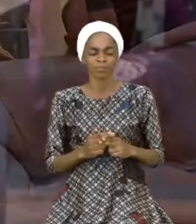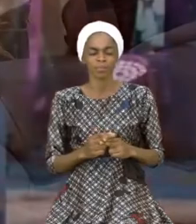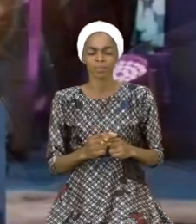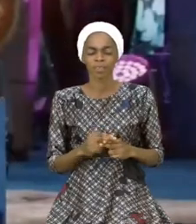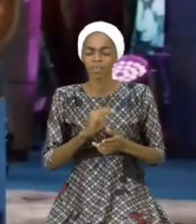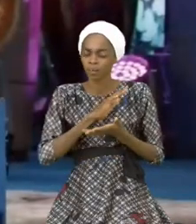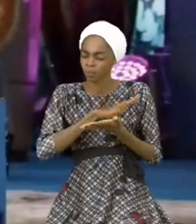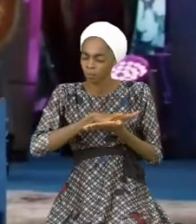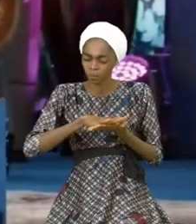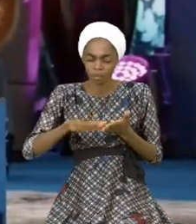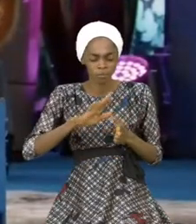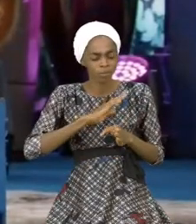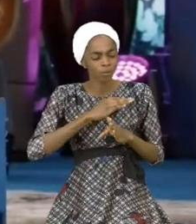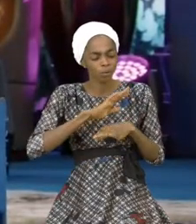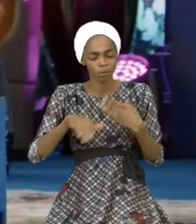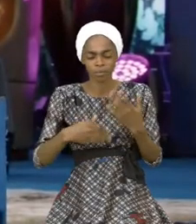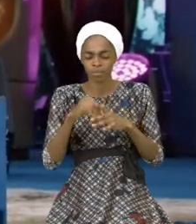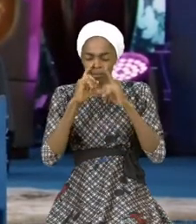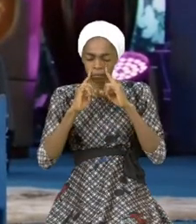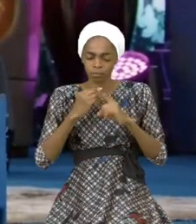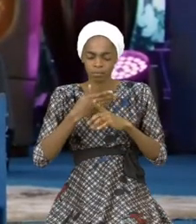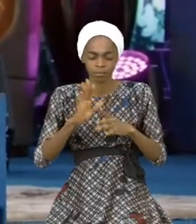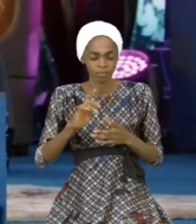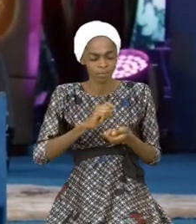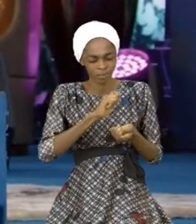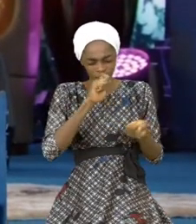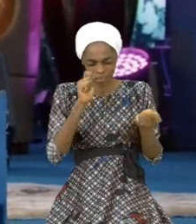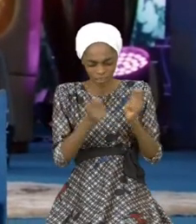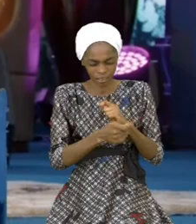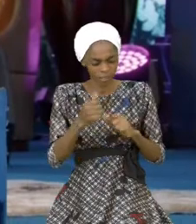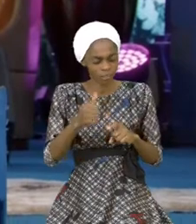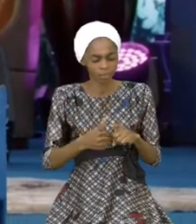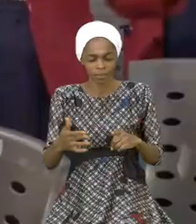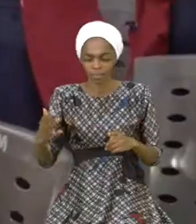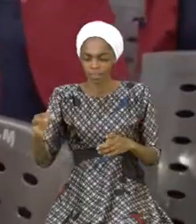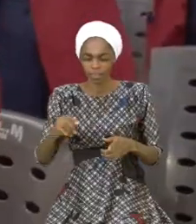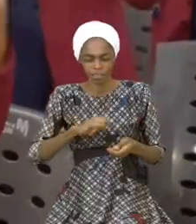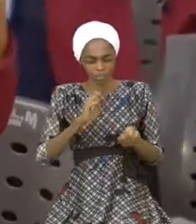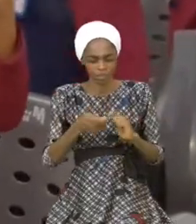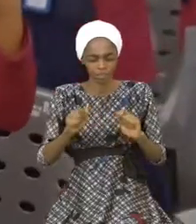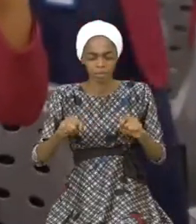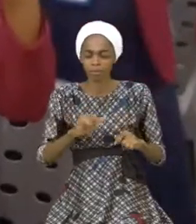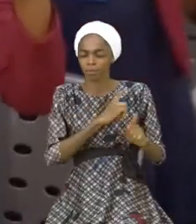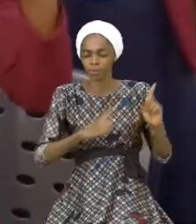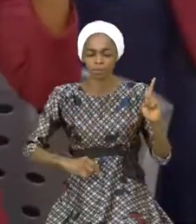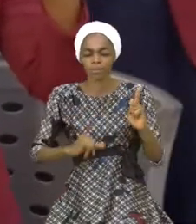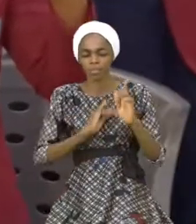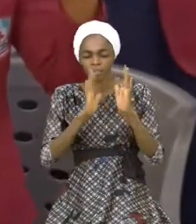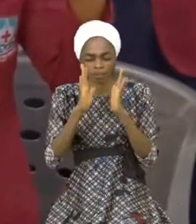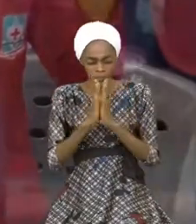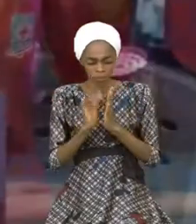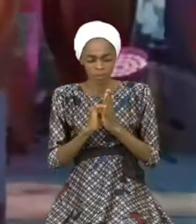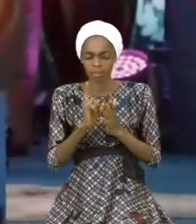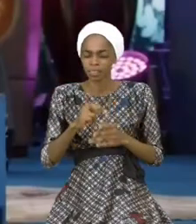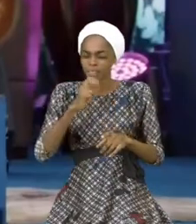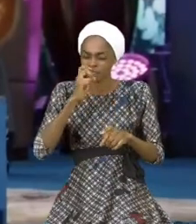Wipe all the tears away. Change everything changeable. Lord, I pray the